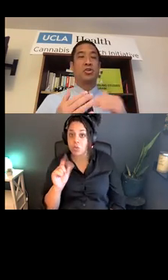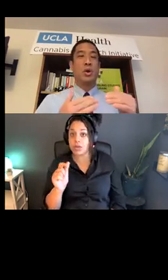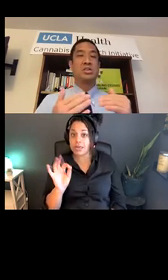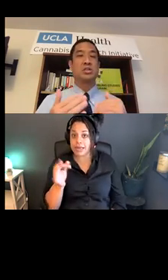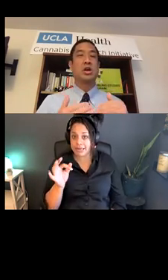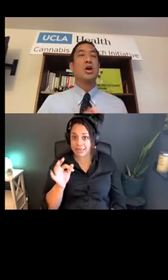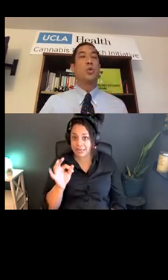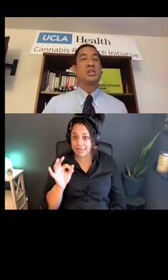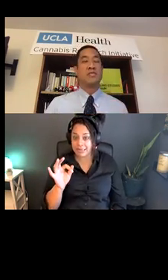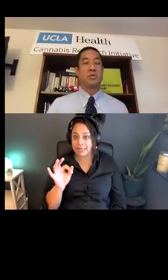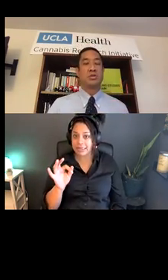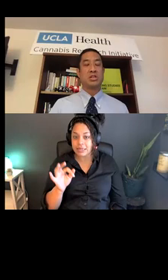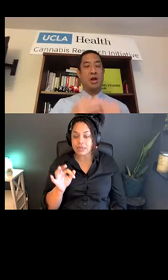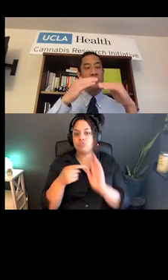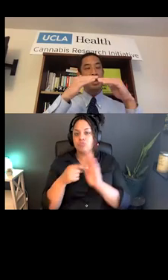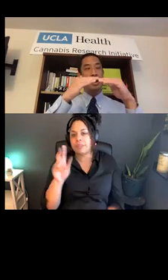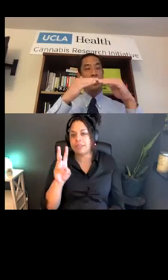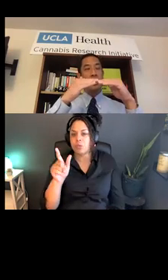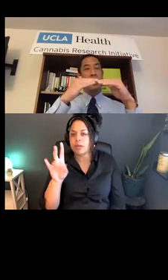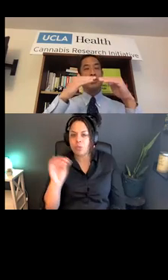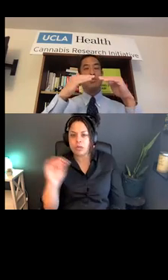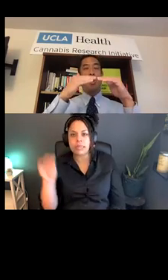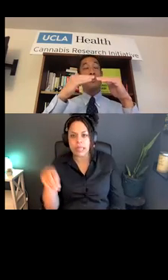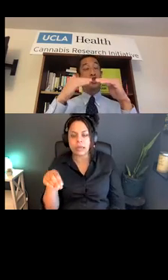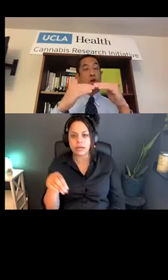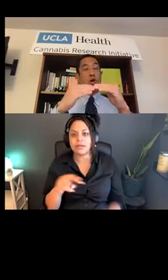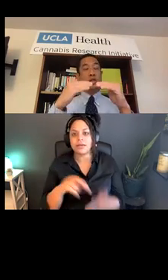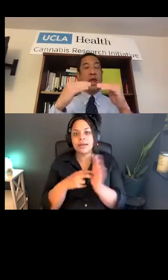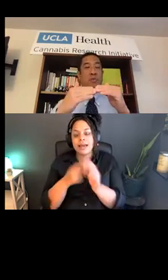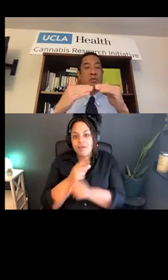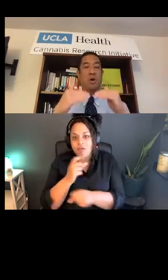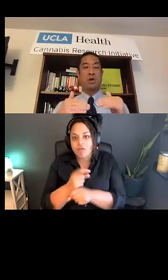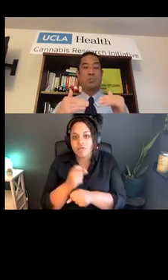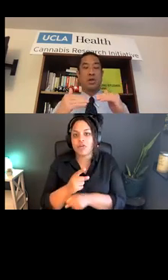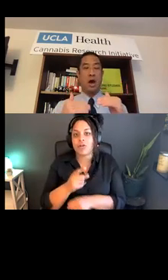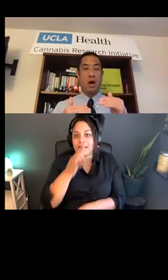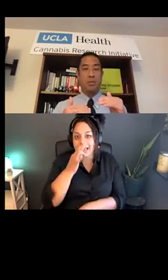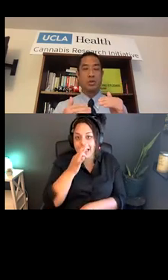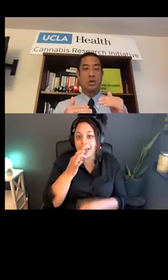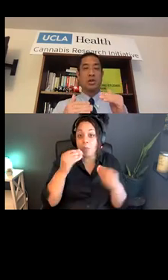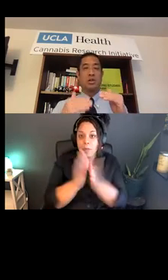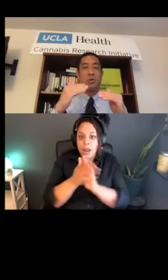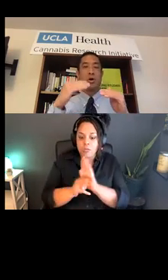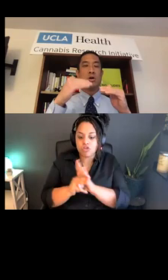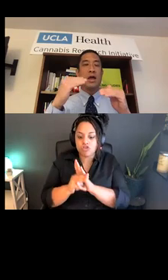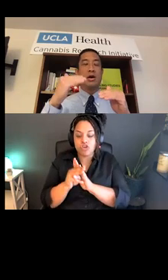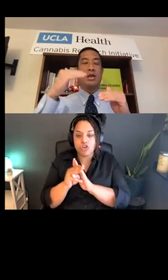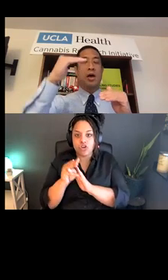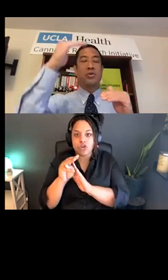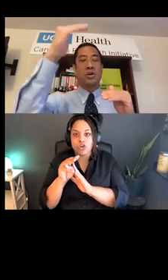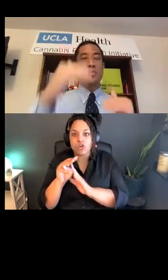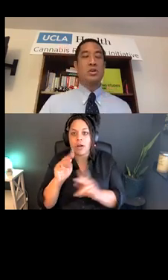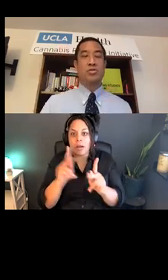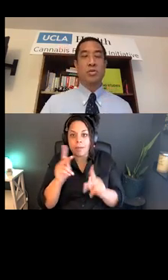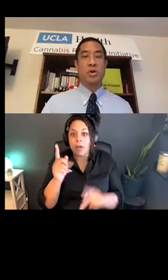around 26, 27%. So every year, the more mature the cannabis market becomes, the more likely